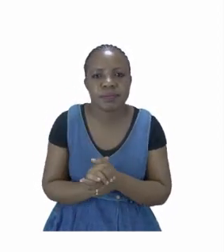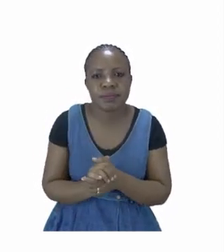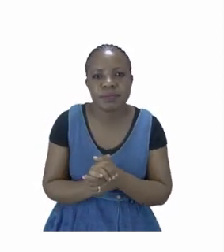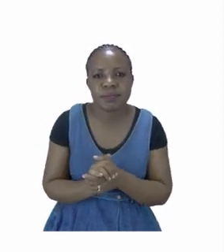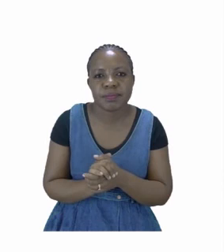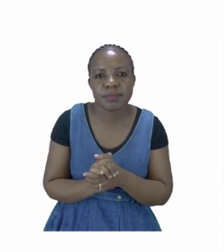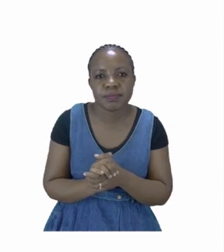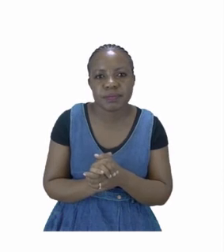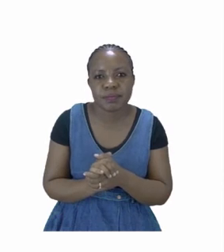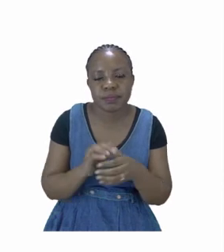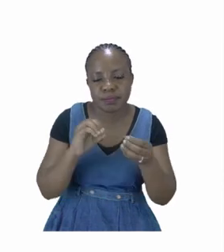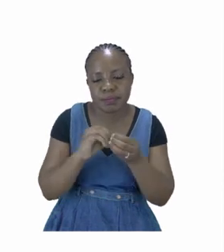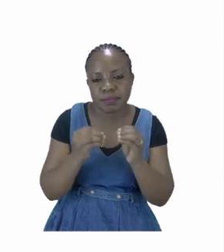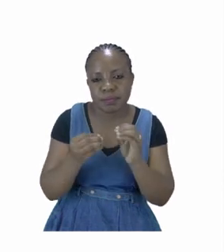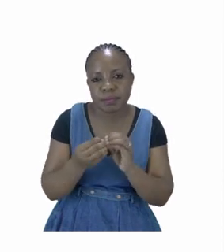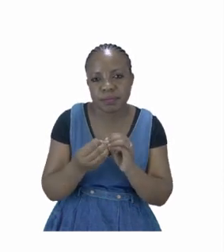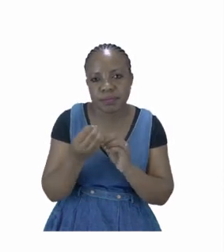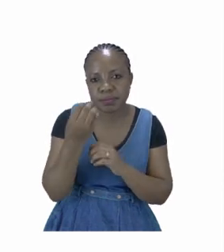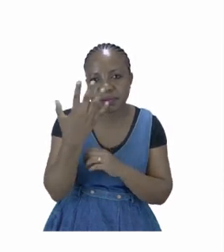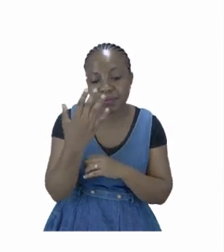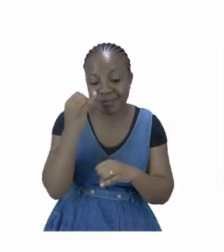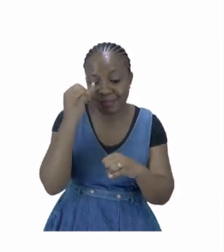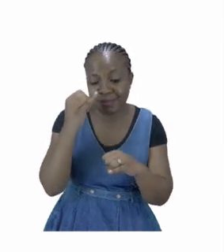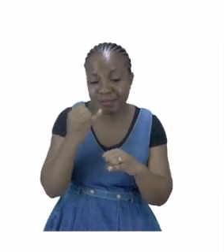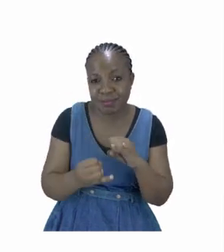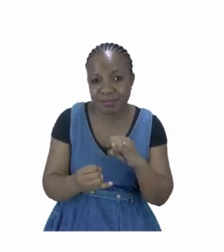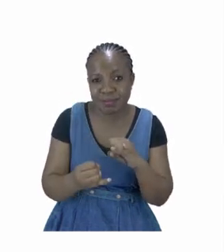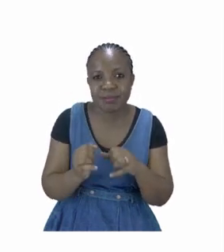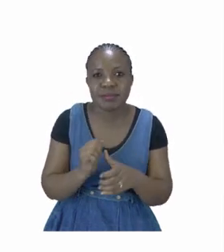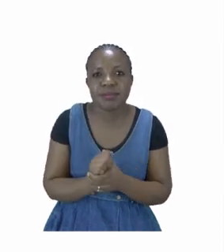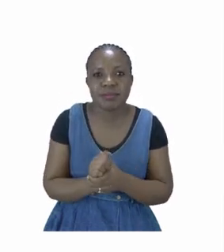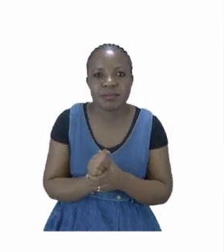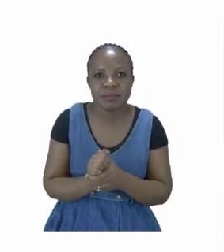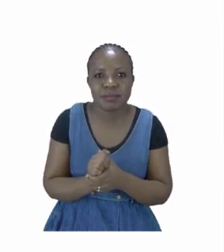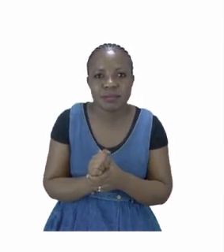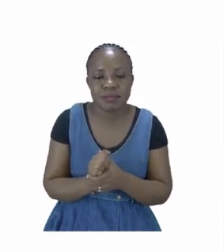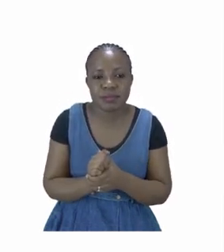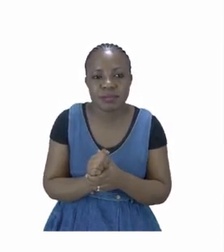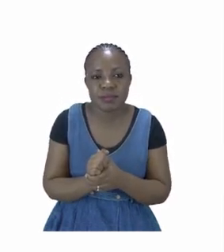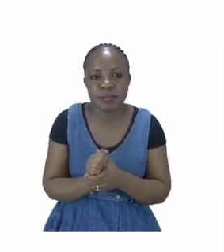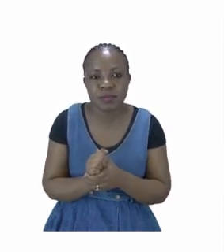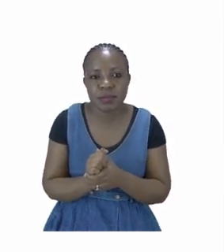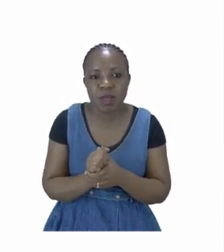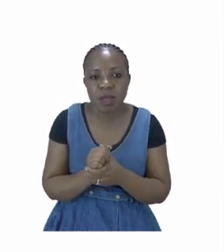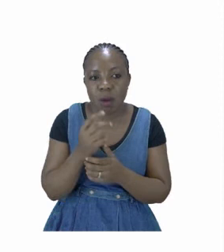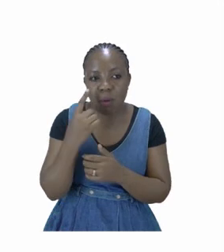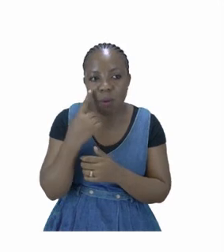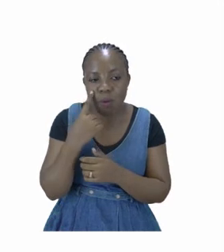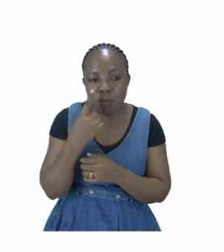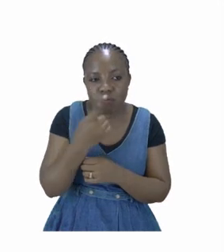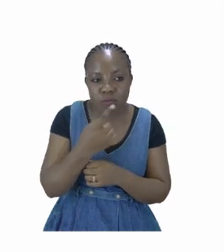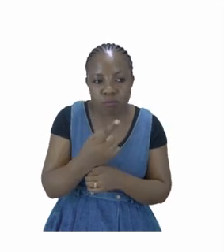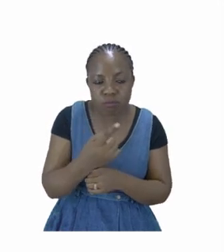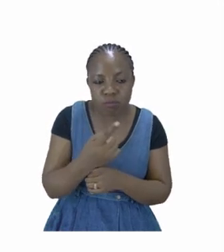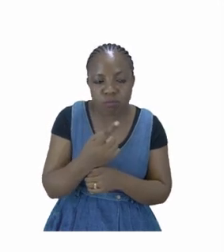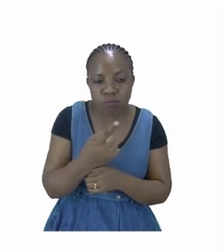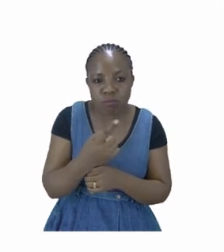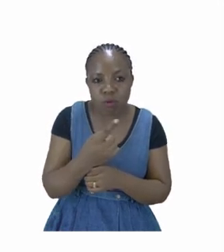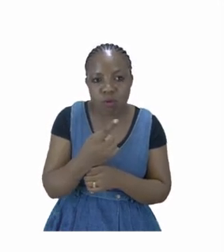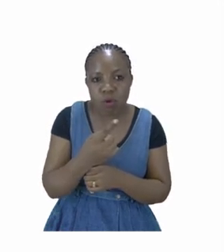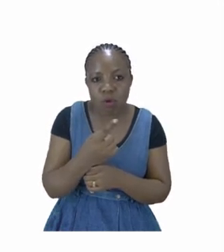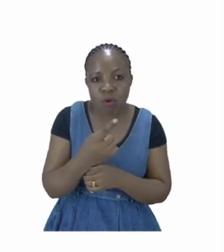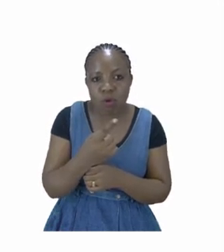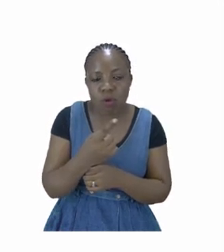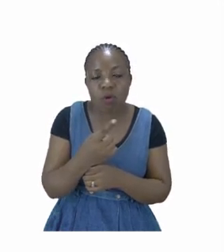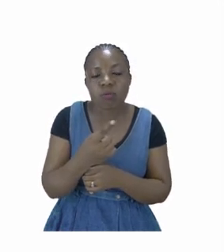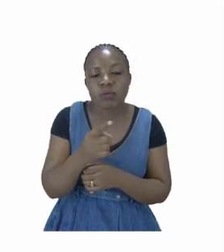And number 5, the last one. Who watches TikToks? Who